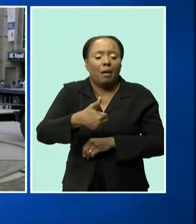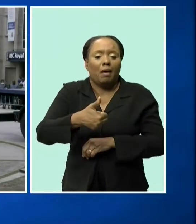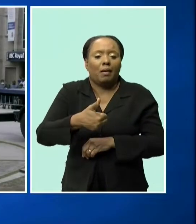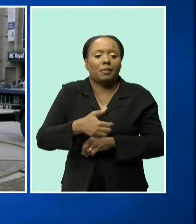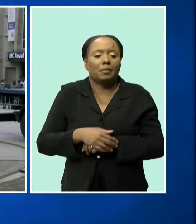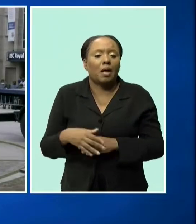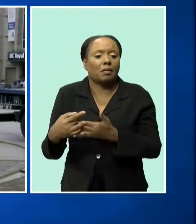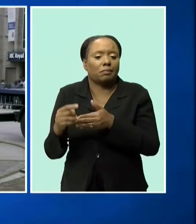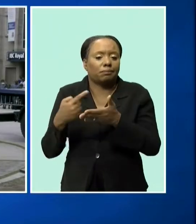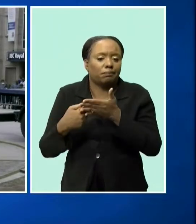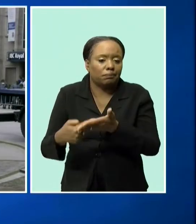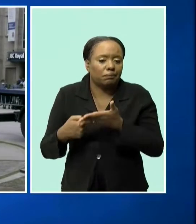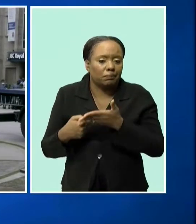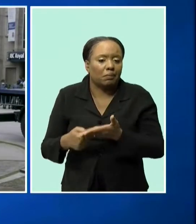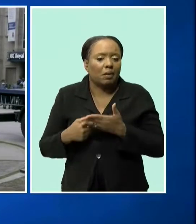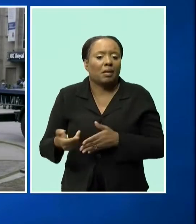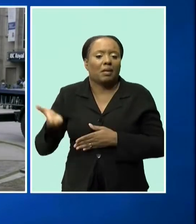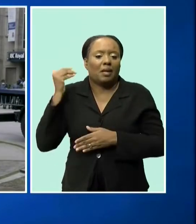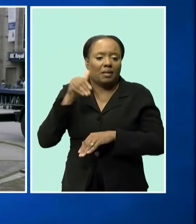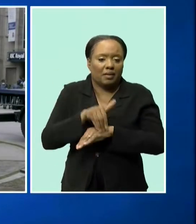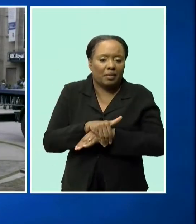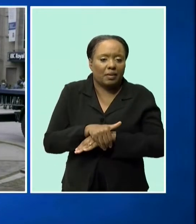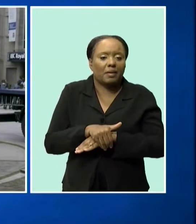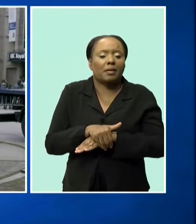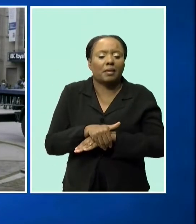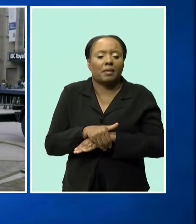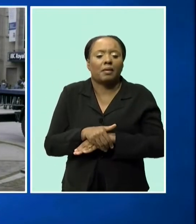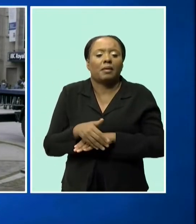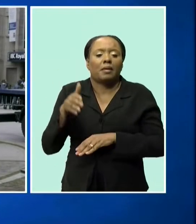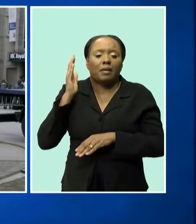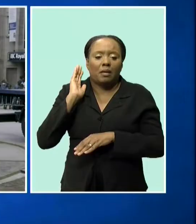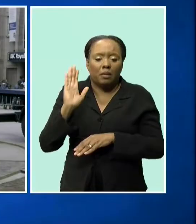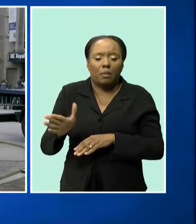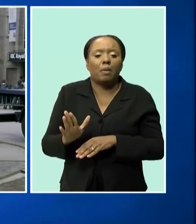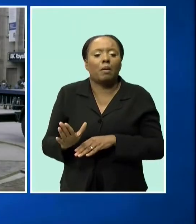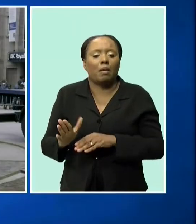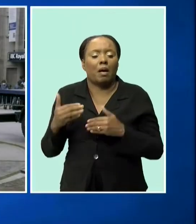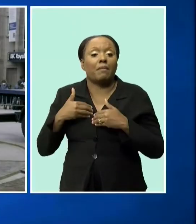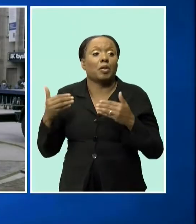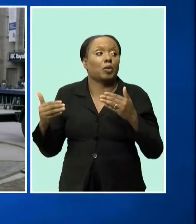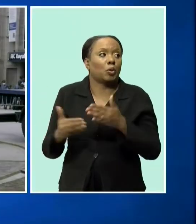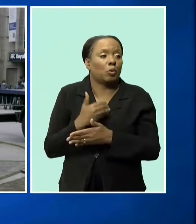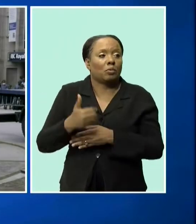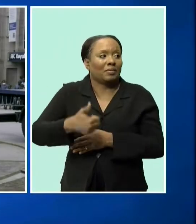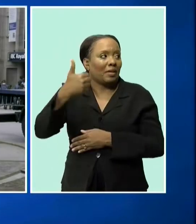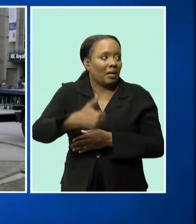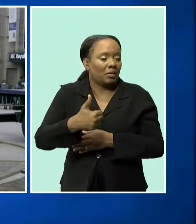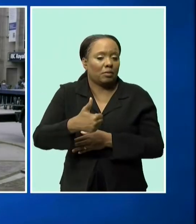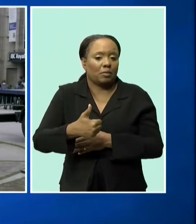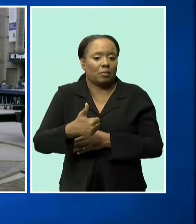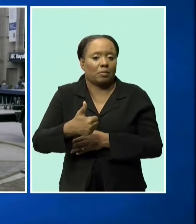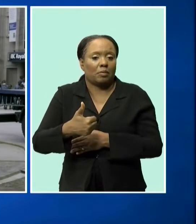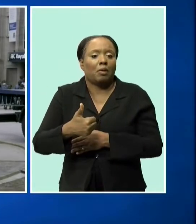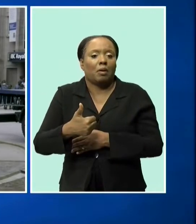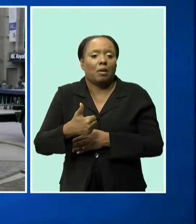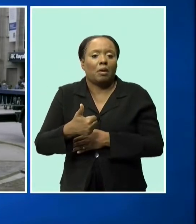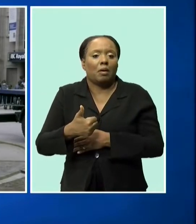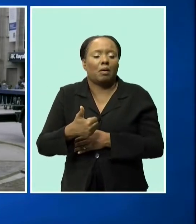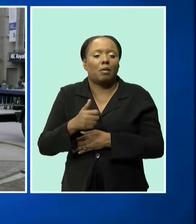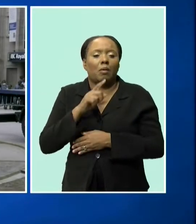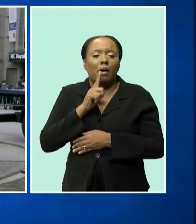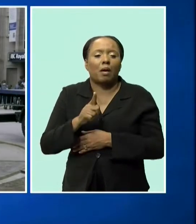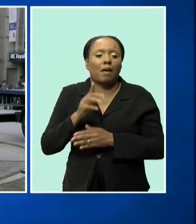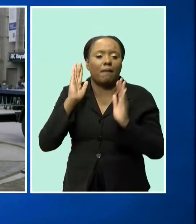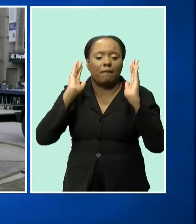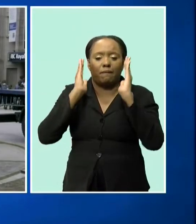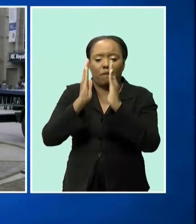She noted that after consultation with the public last year, it was determined a monument commemorating the family would replace the controversial